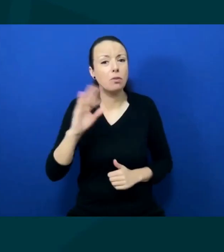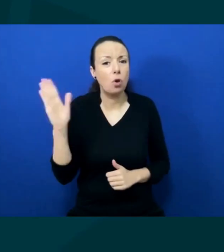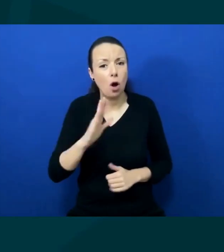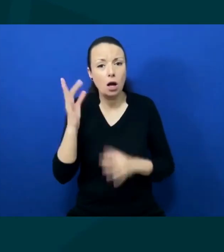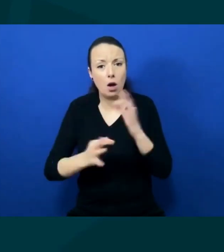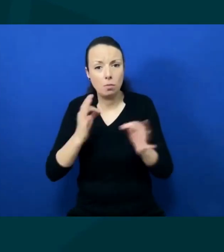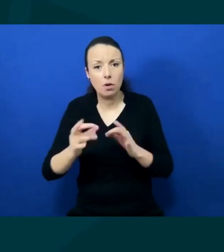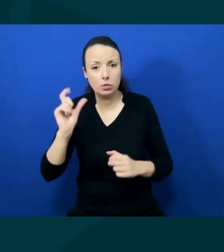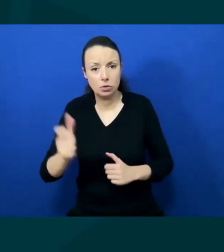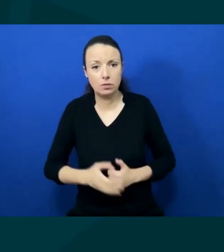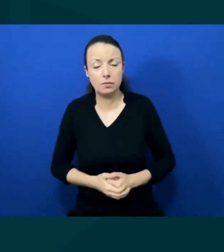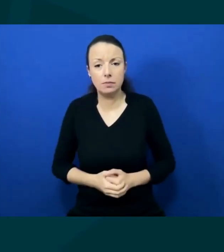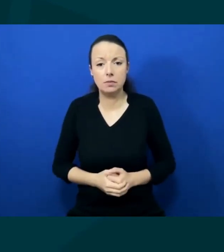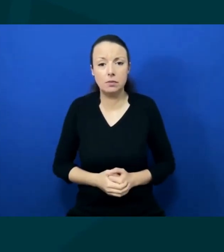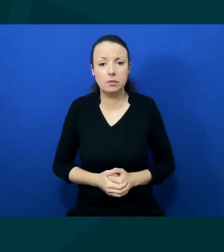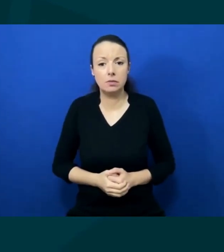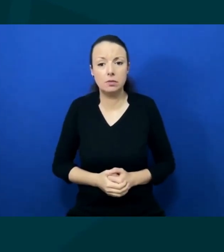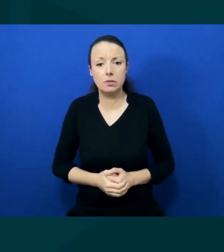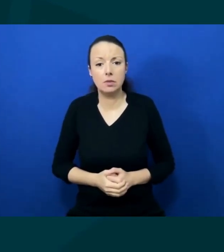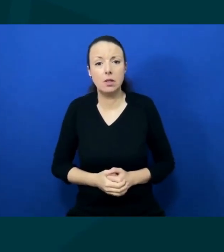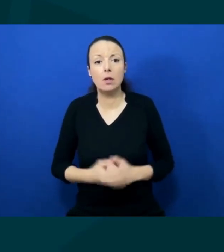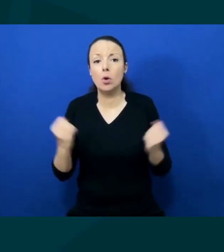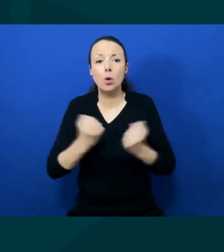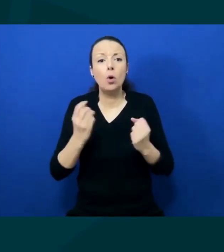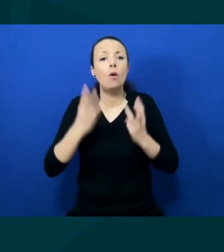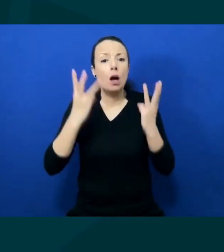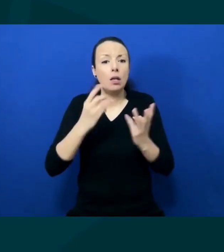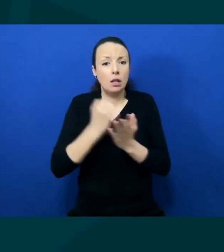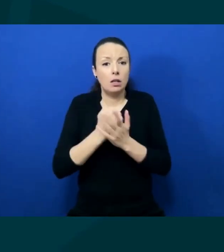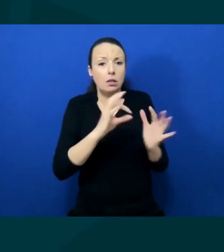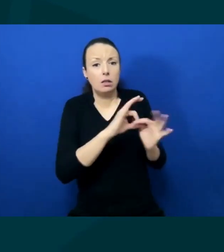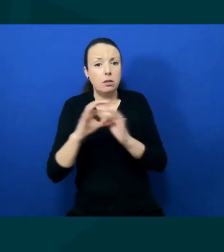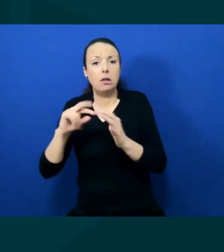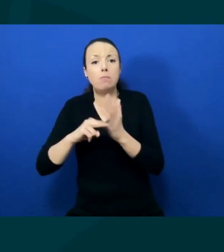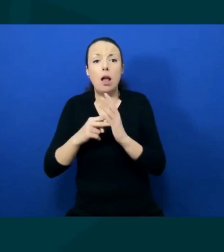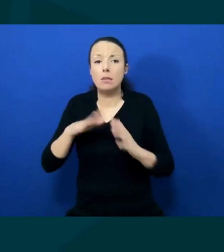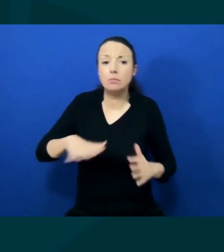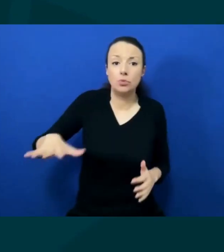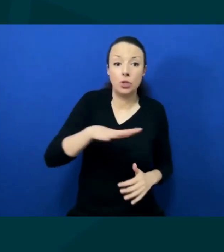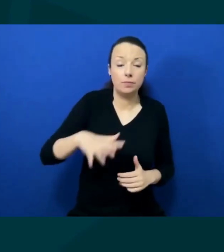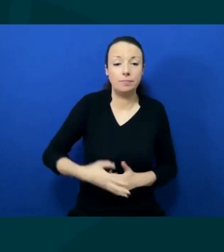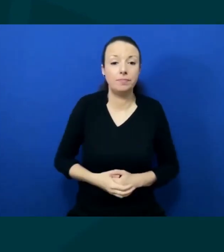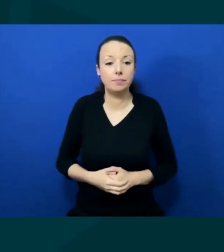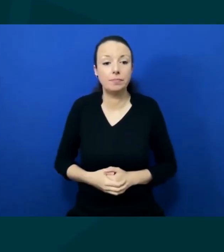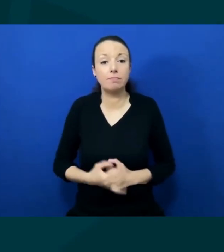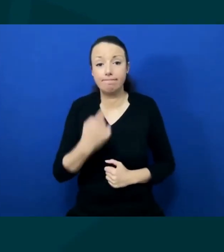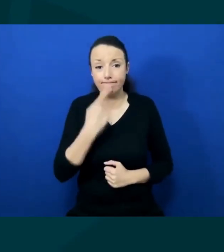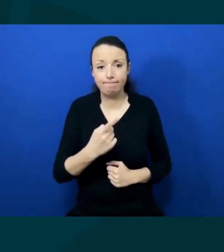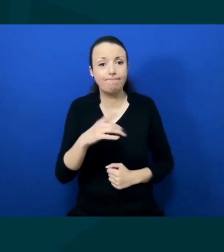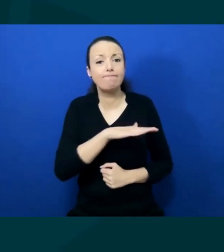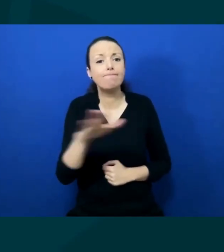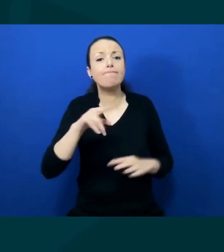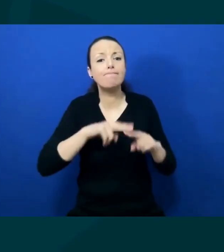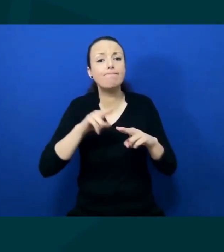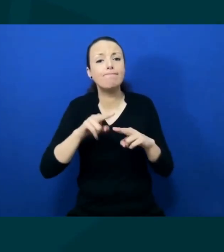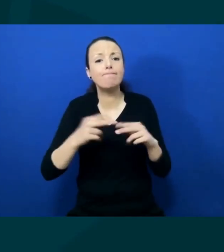about the city, Mr. Tomasz told us how important spatial planning is,